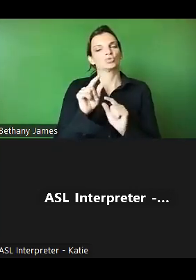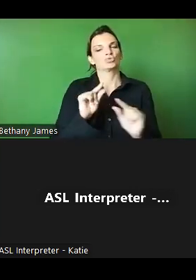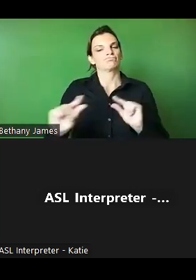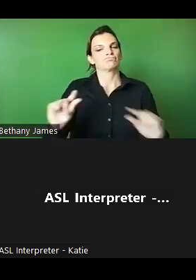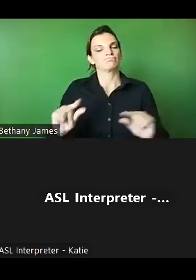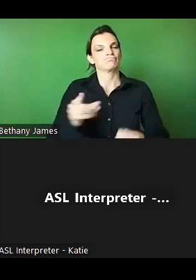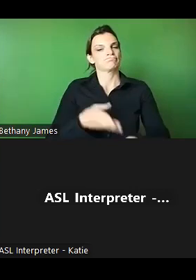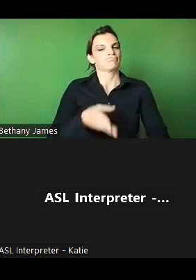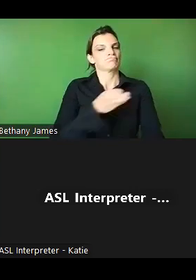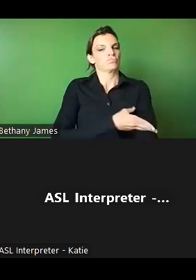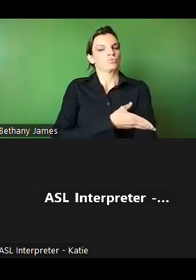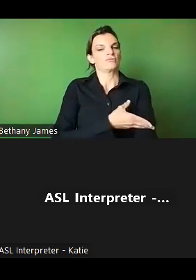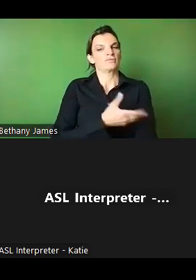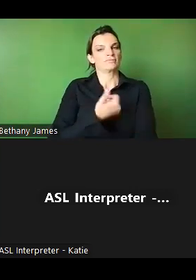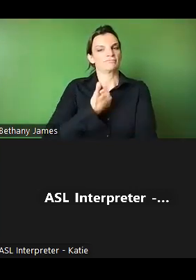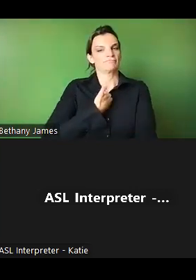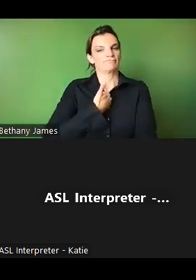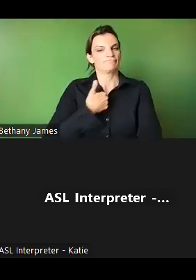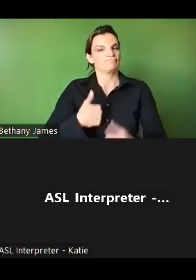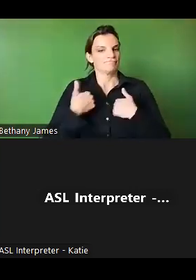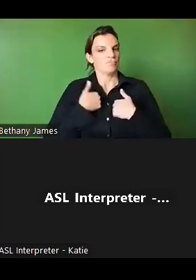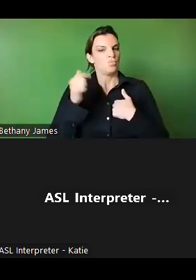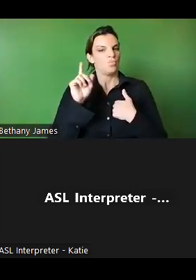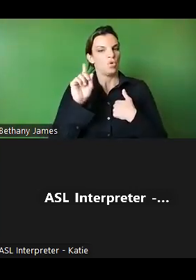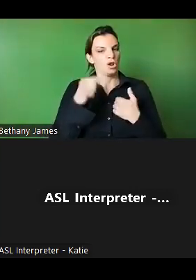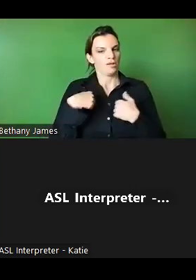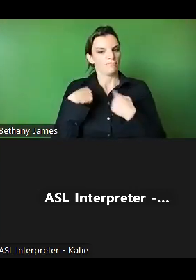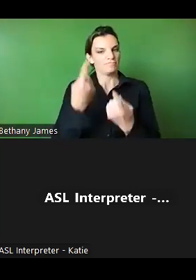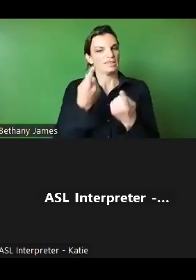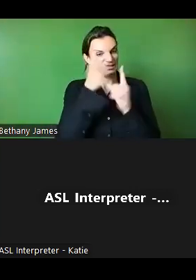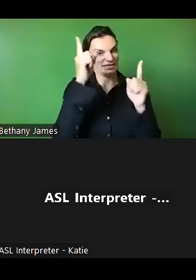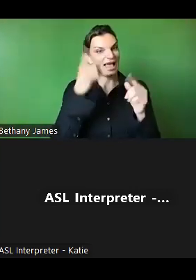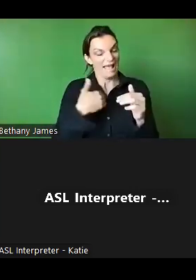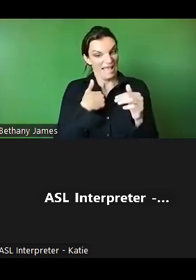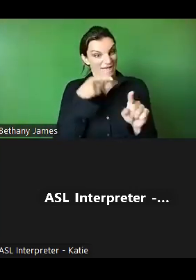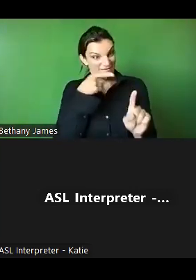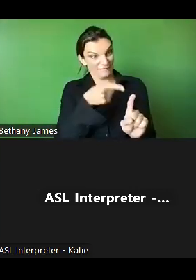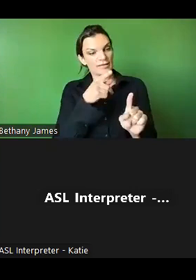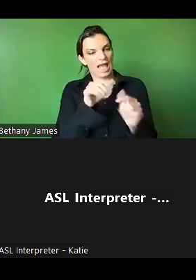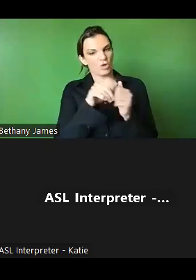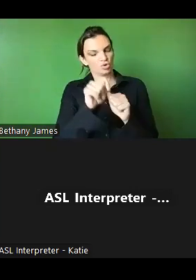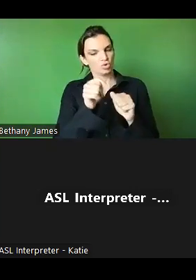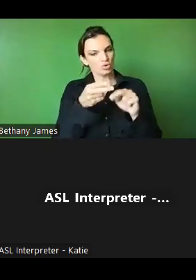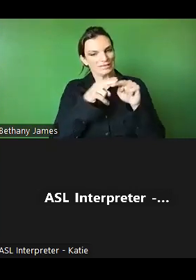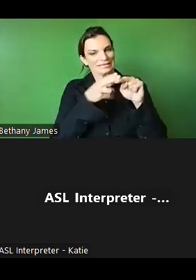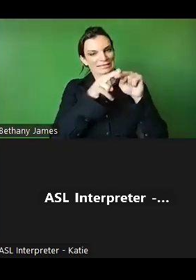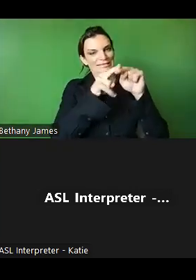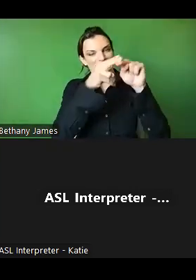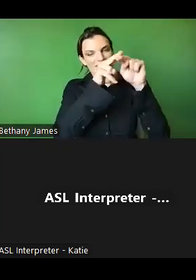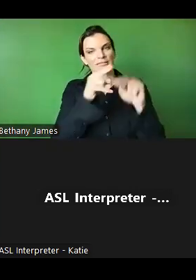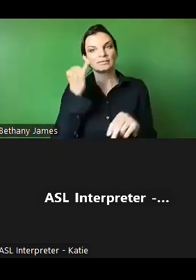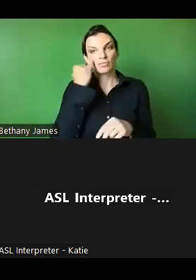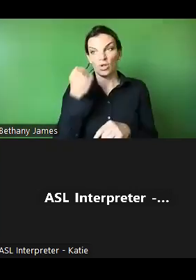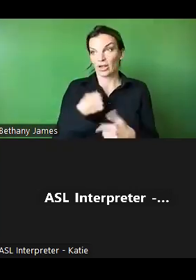client or customer has had success and try to build on that. Or if the client or customer just can't